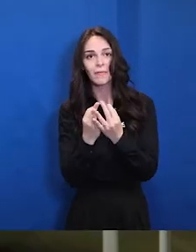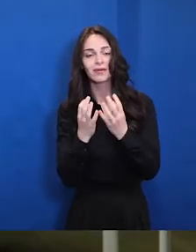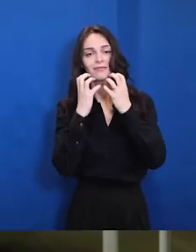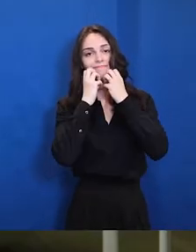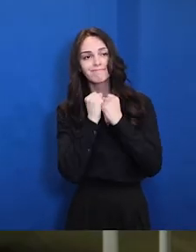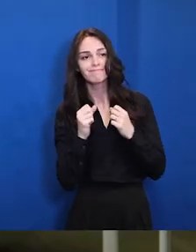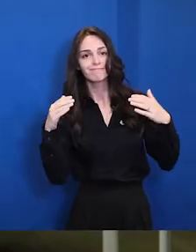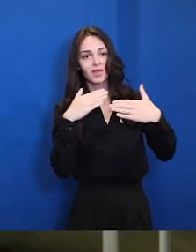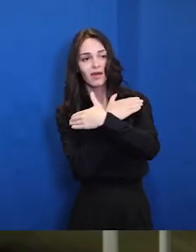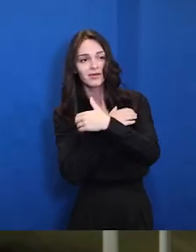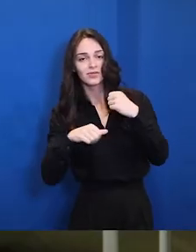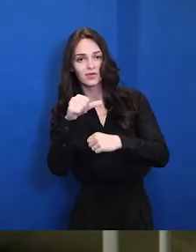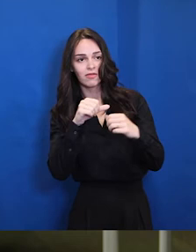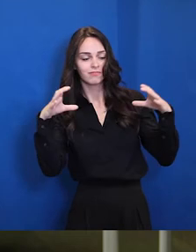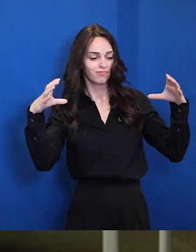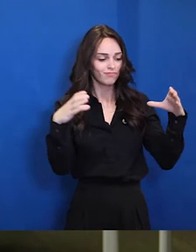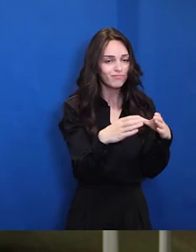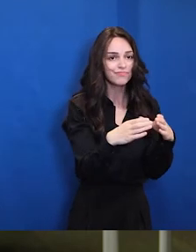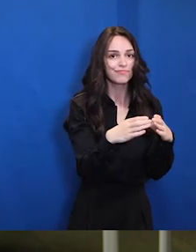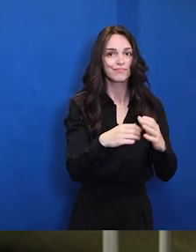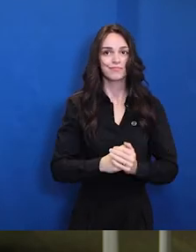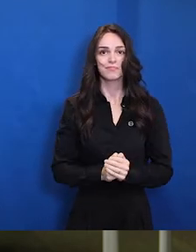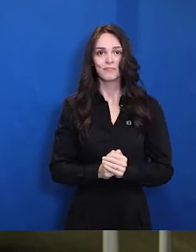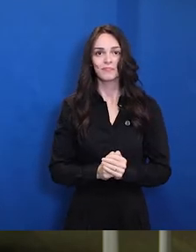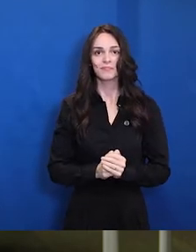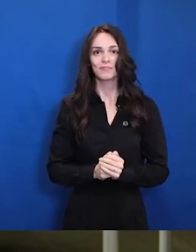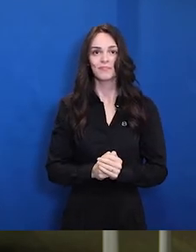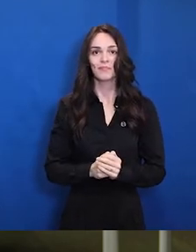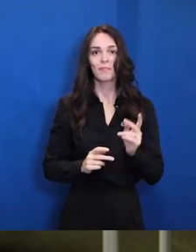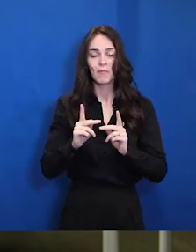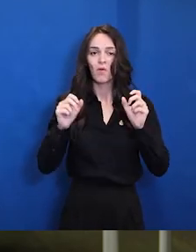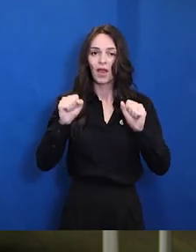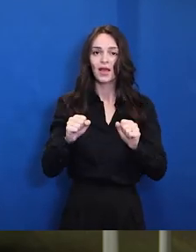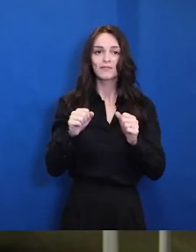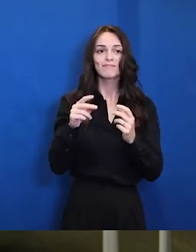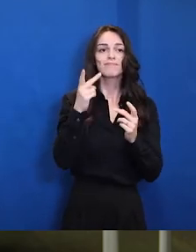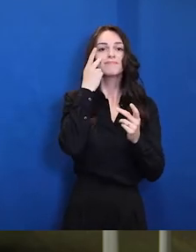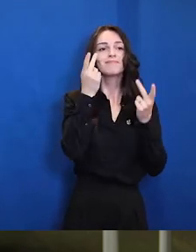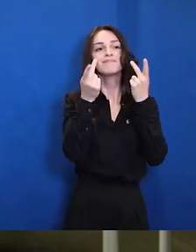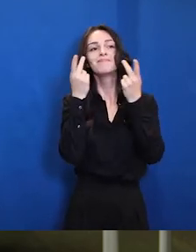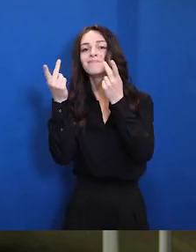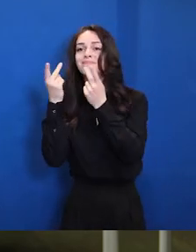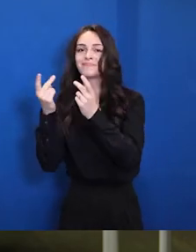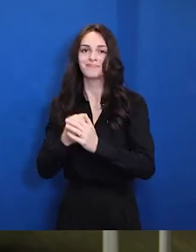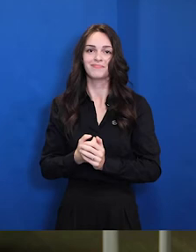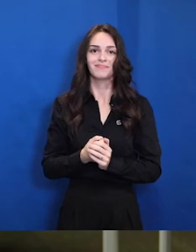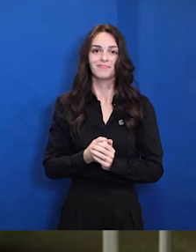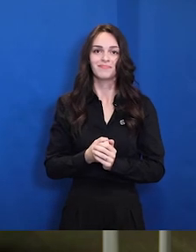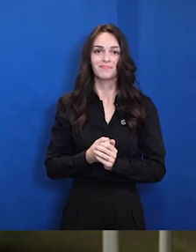to get together. Families will reunite. People will be able to hug their loved